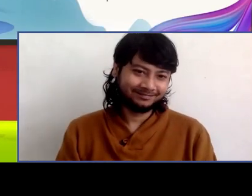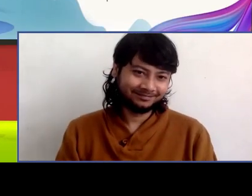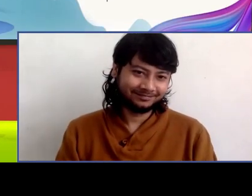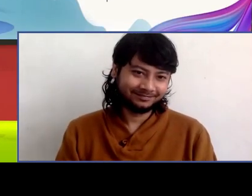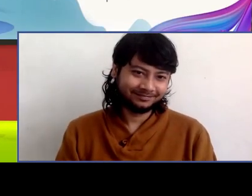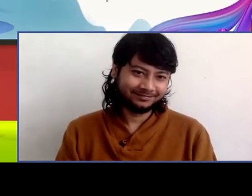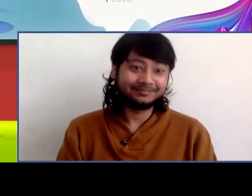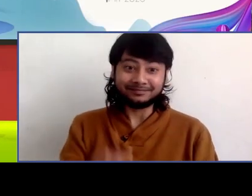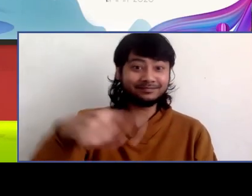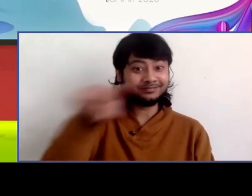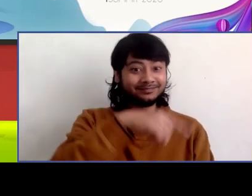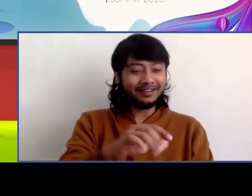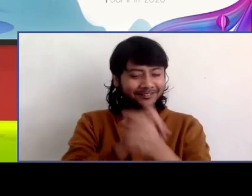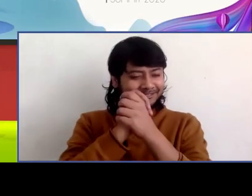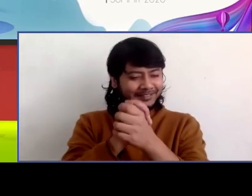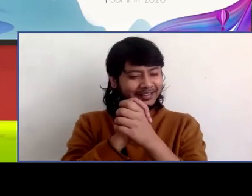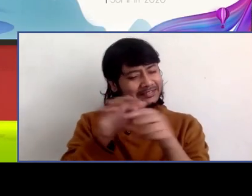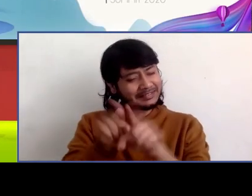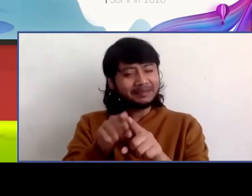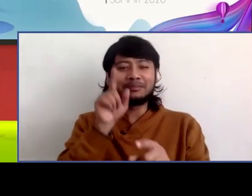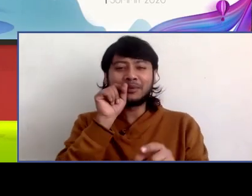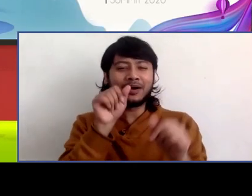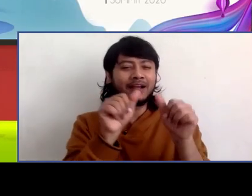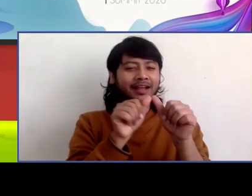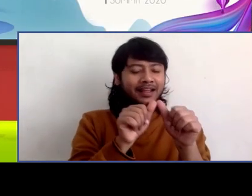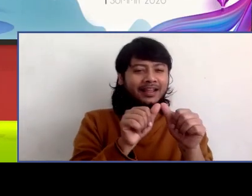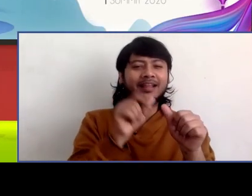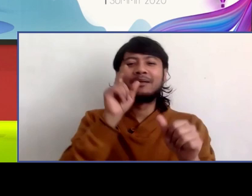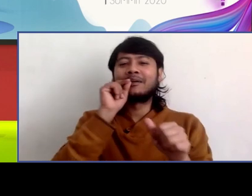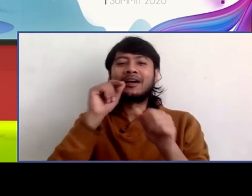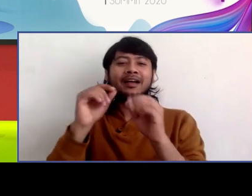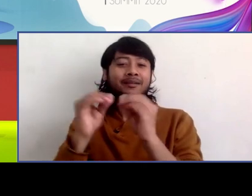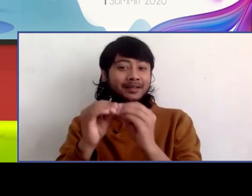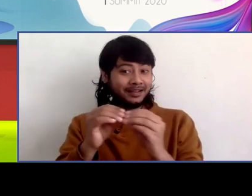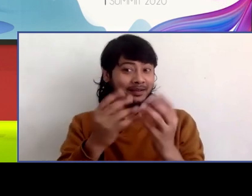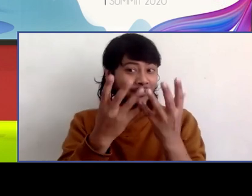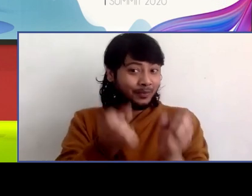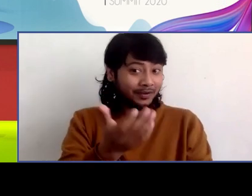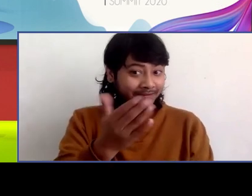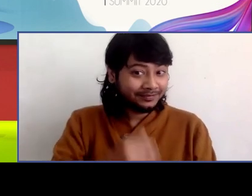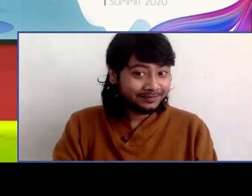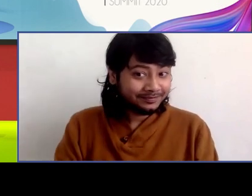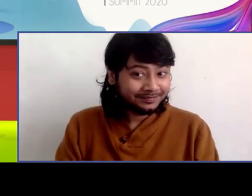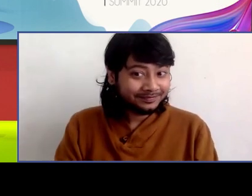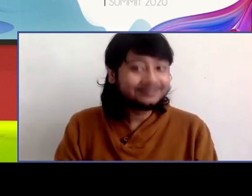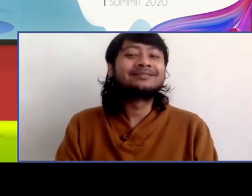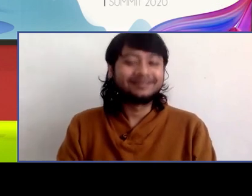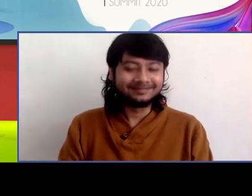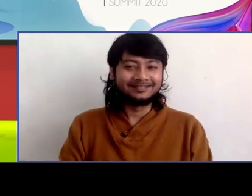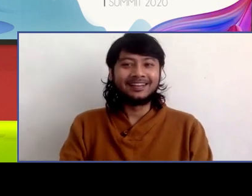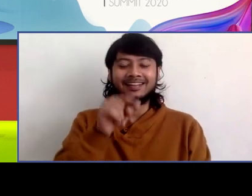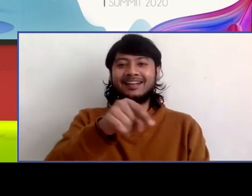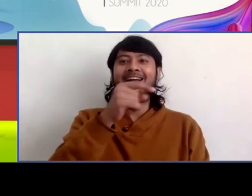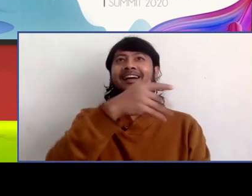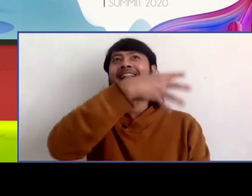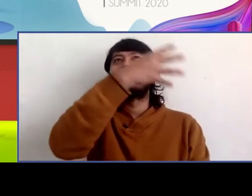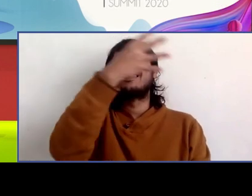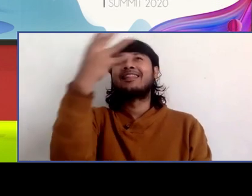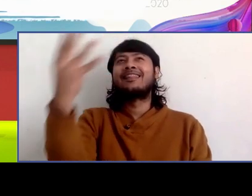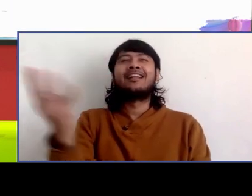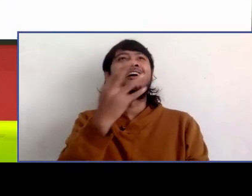that? And from that world of blue, let's go into the world of